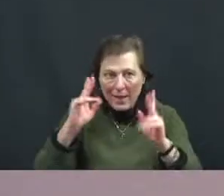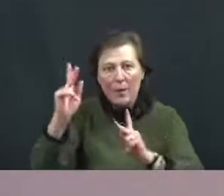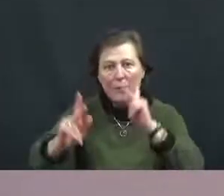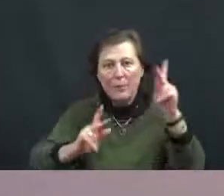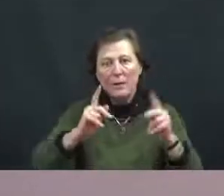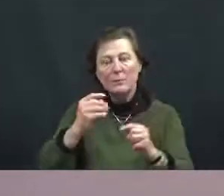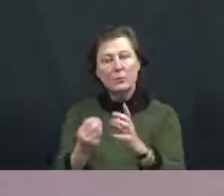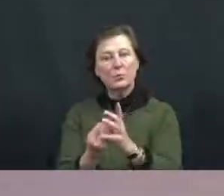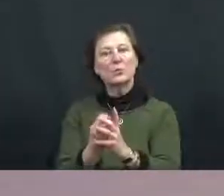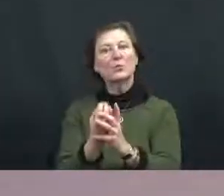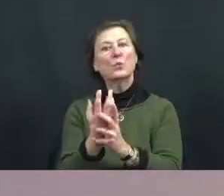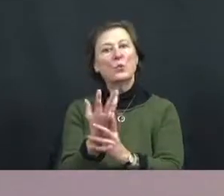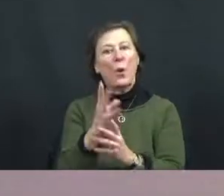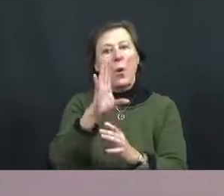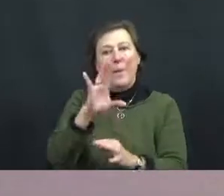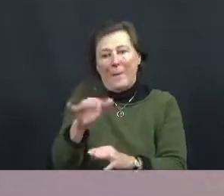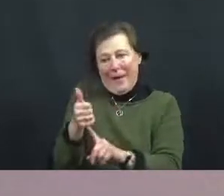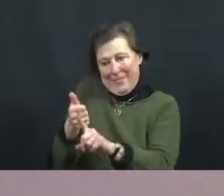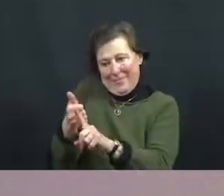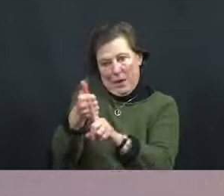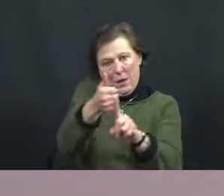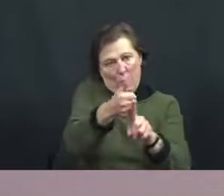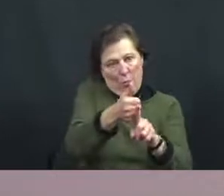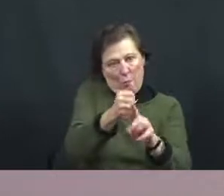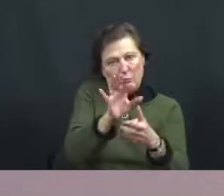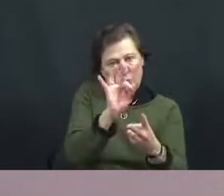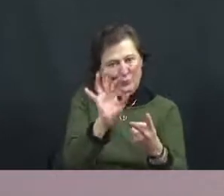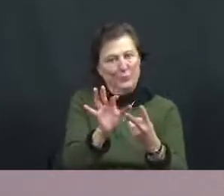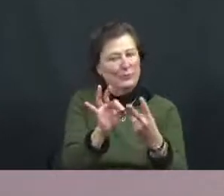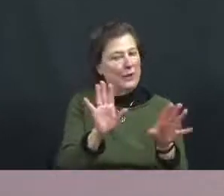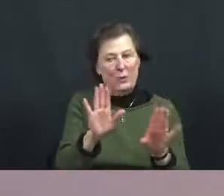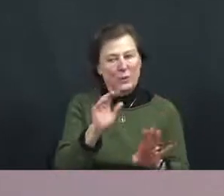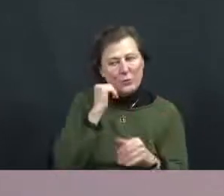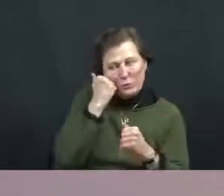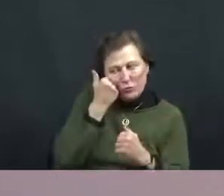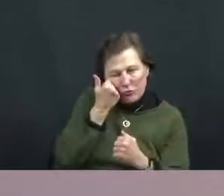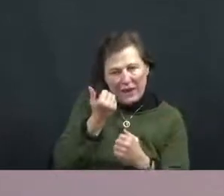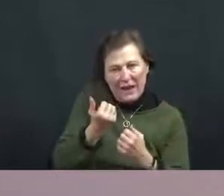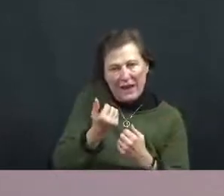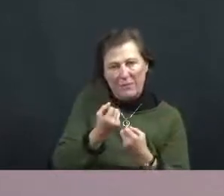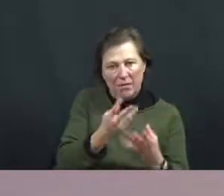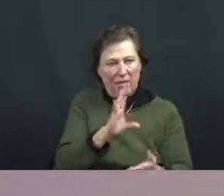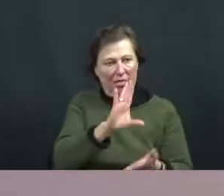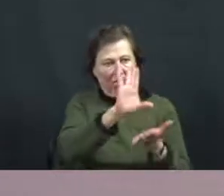grow by their own choice. We don't shame and humiliate people.